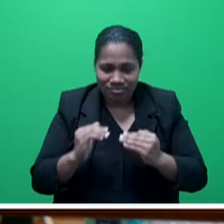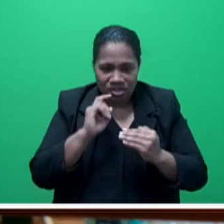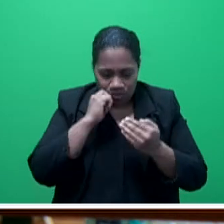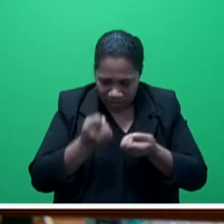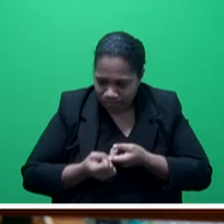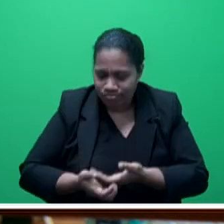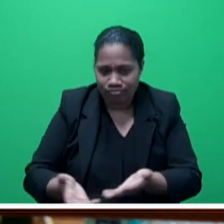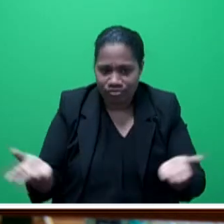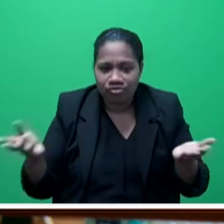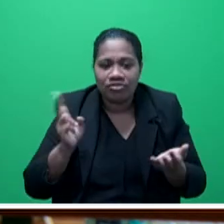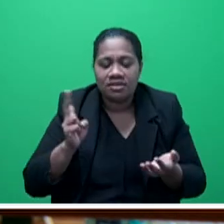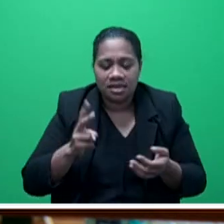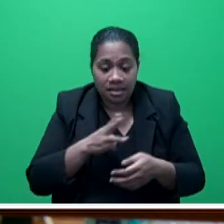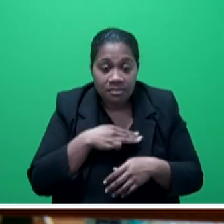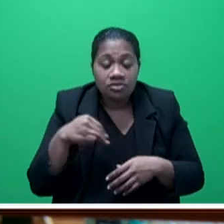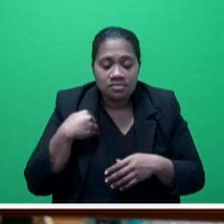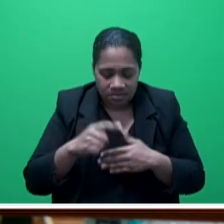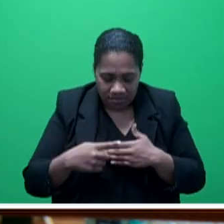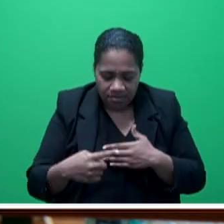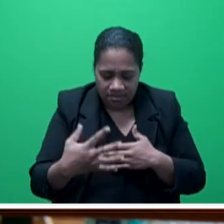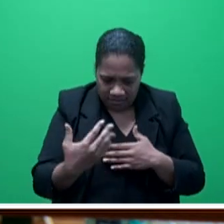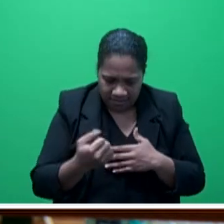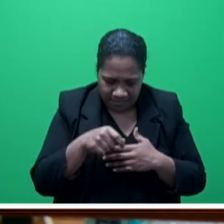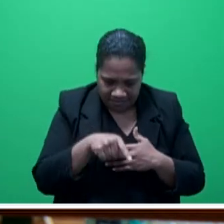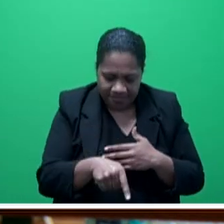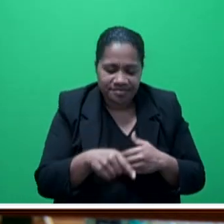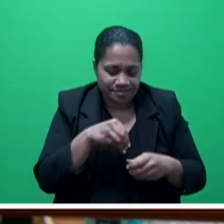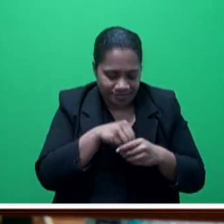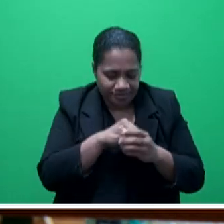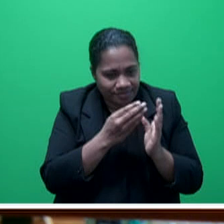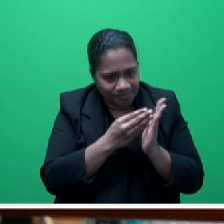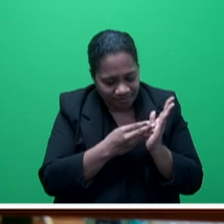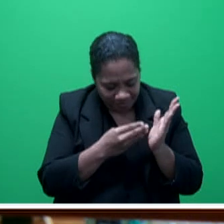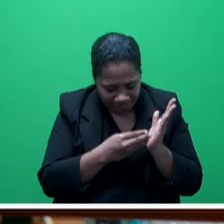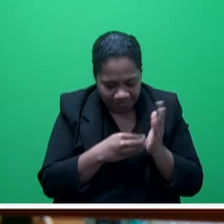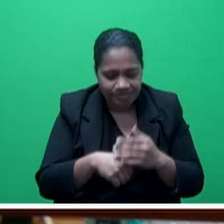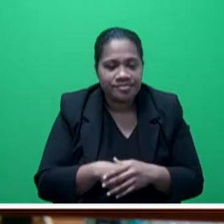will continue to source its budget allocation from the Agriculture Extension Services